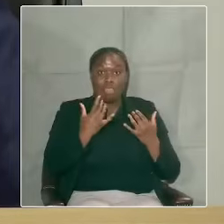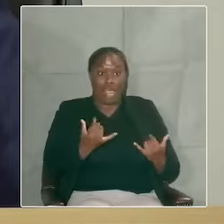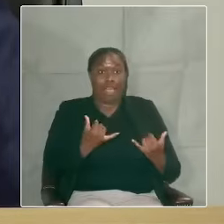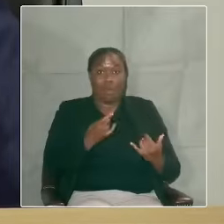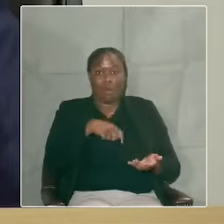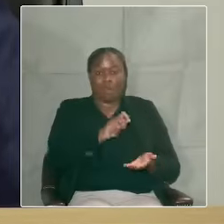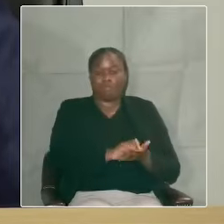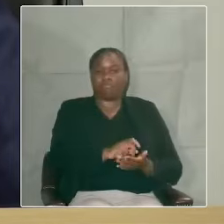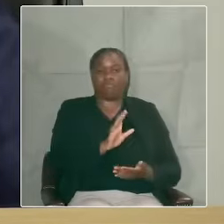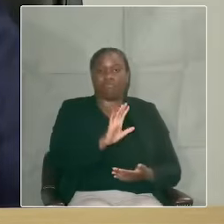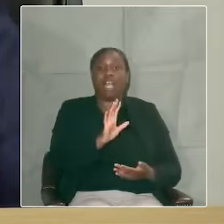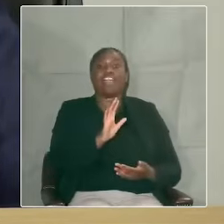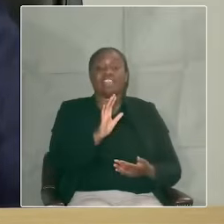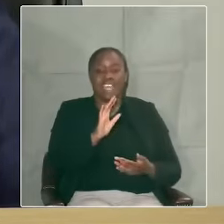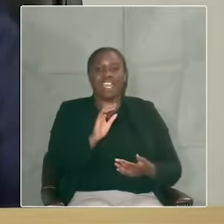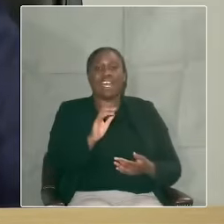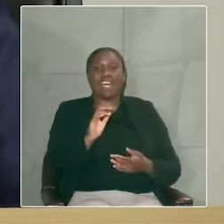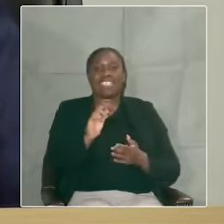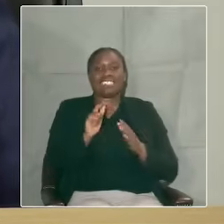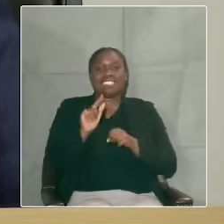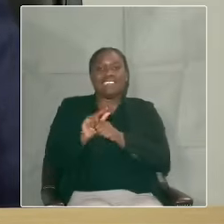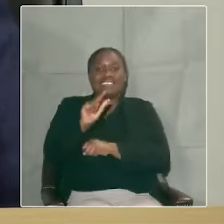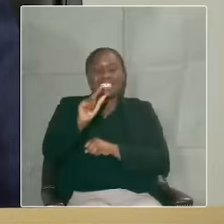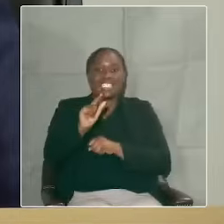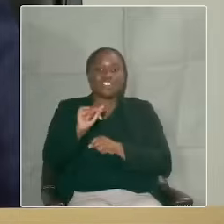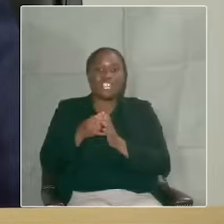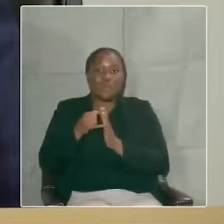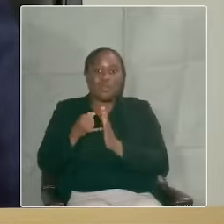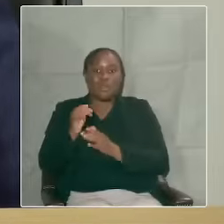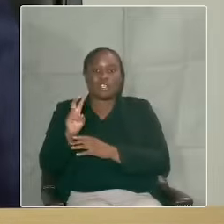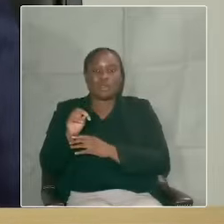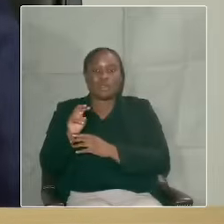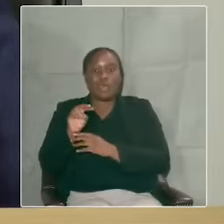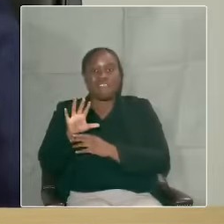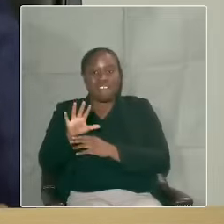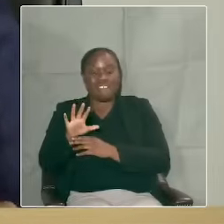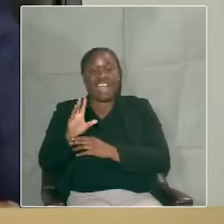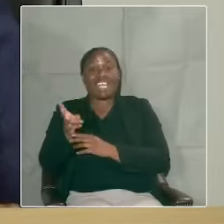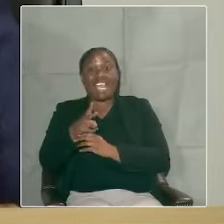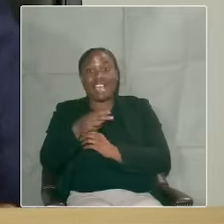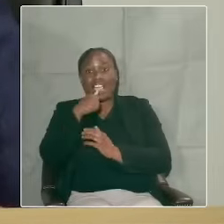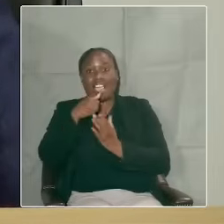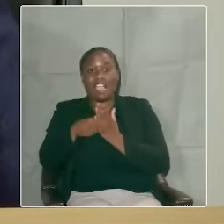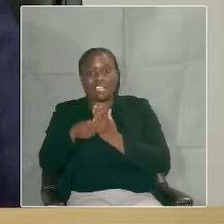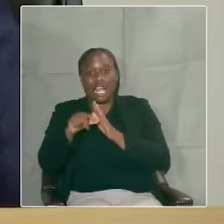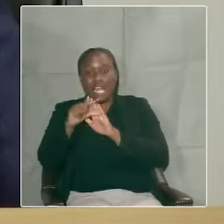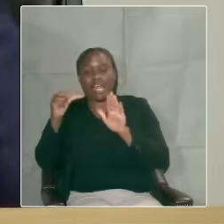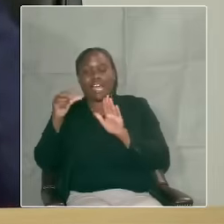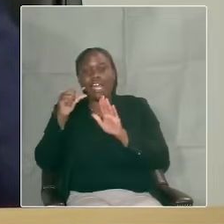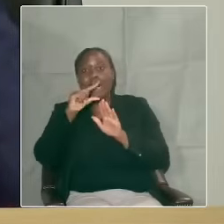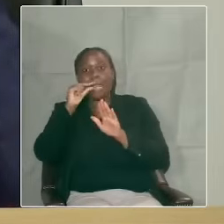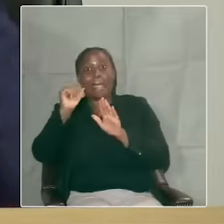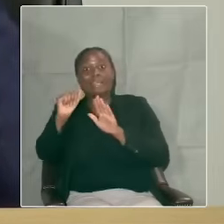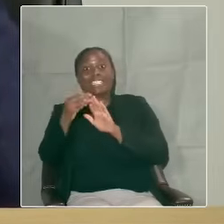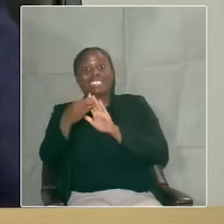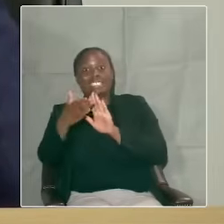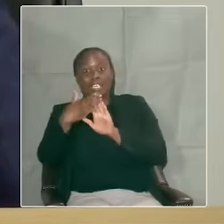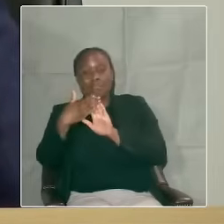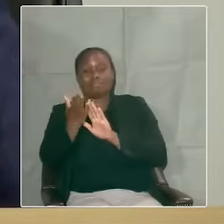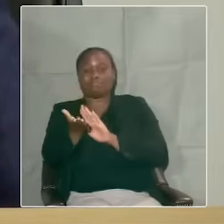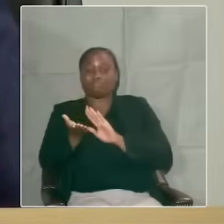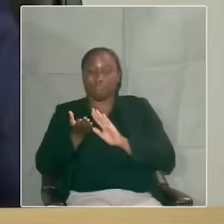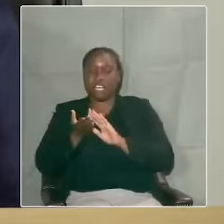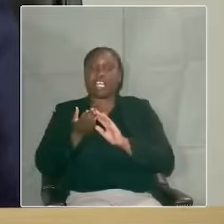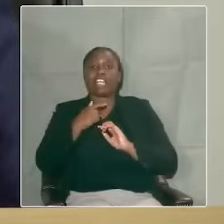same letter under his own name on 17 January 2025 without even changing the